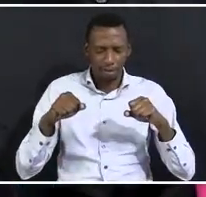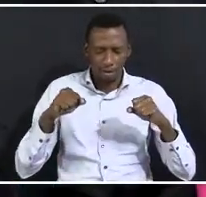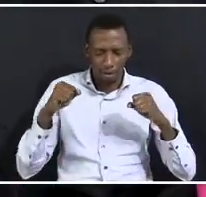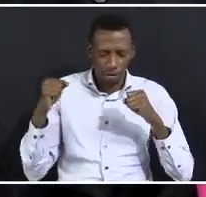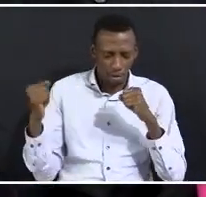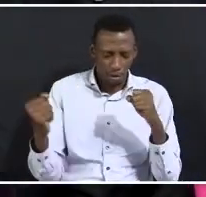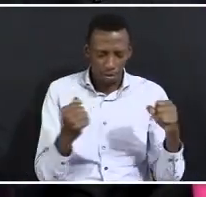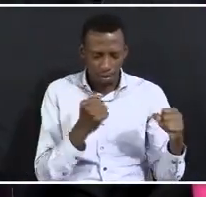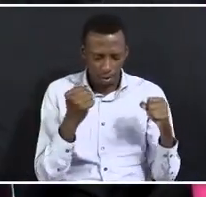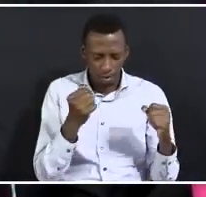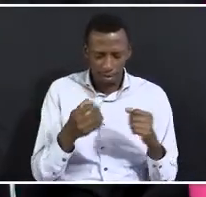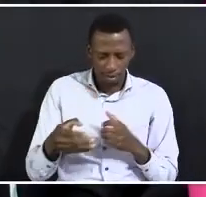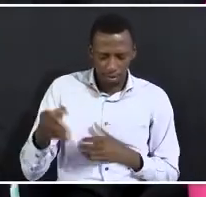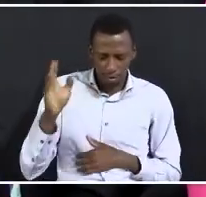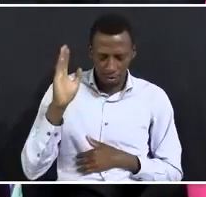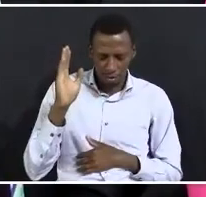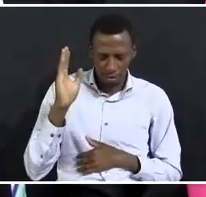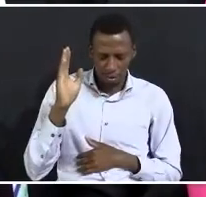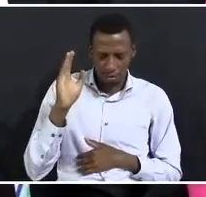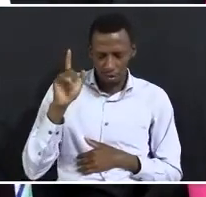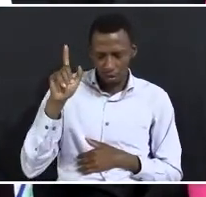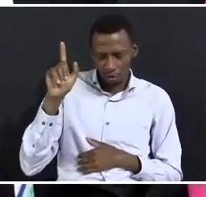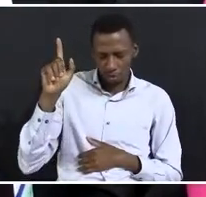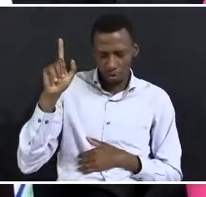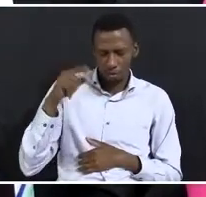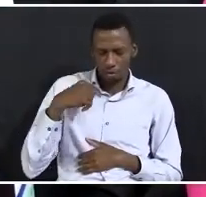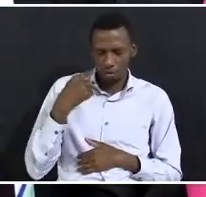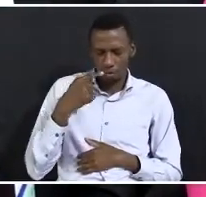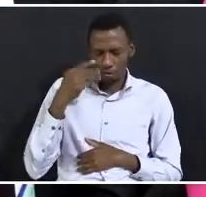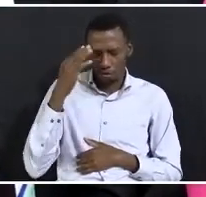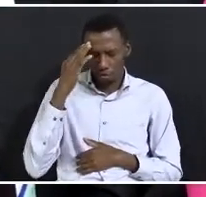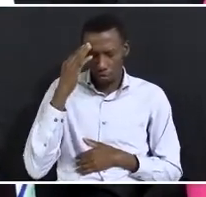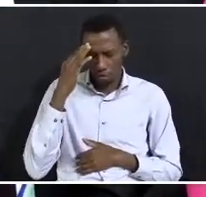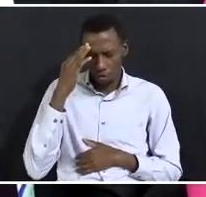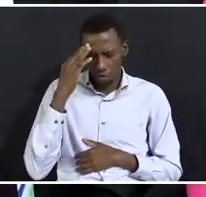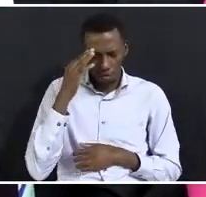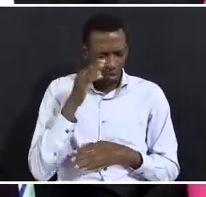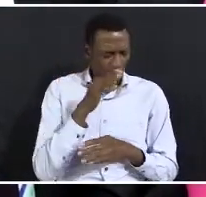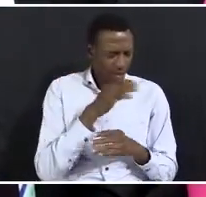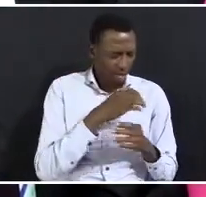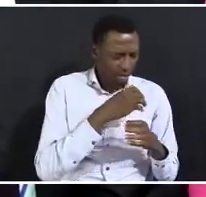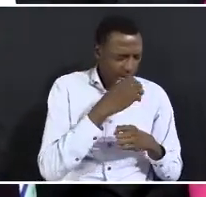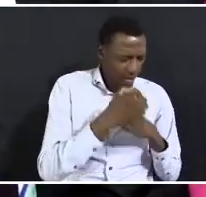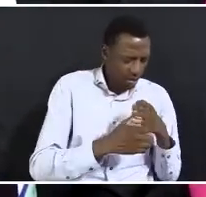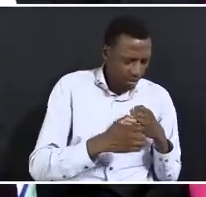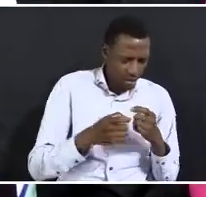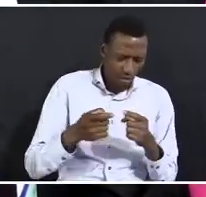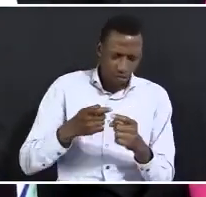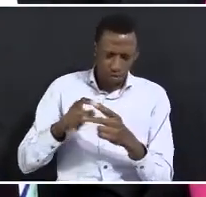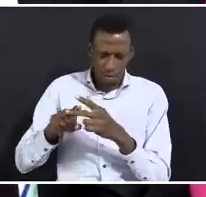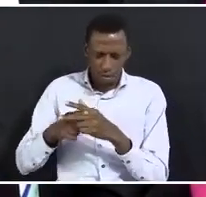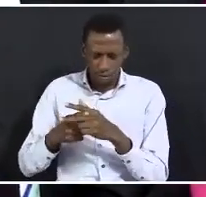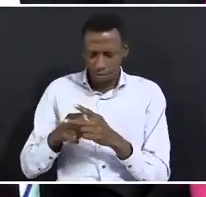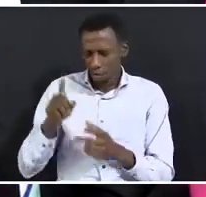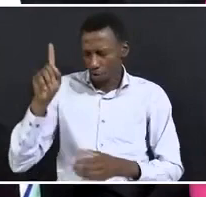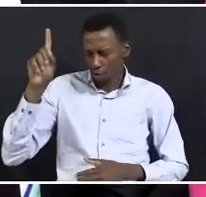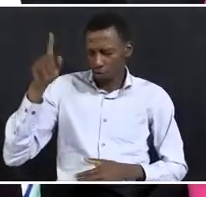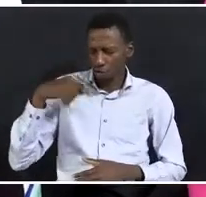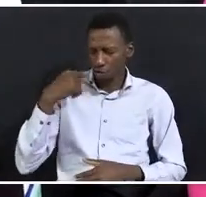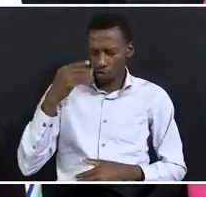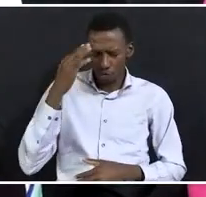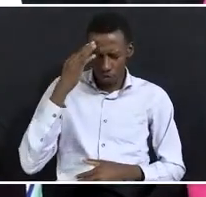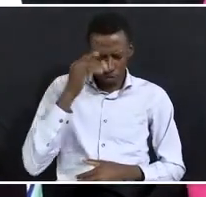Almighty God, you who knows the end from the very beginning, you who knew each one of